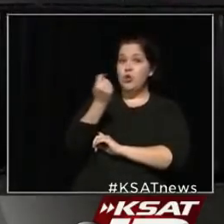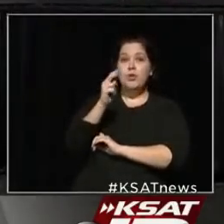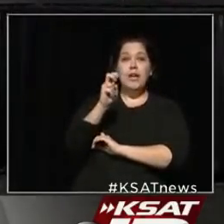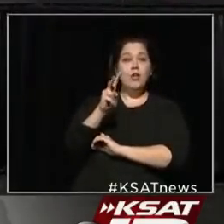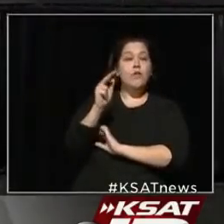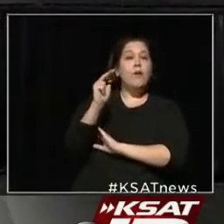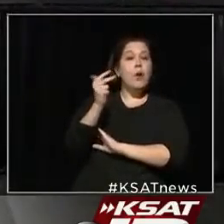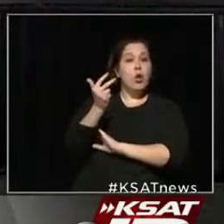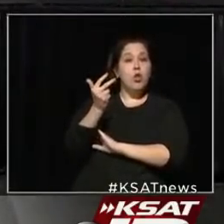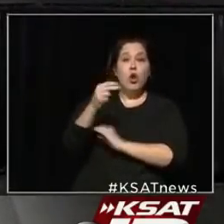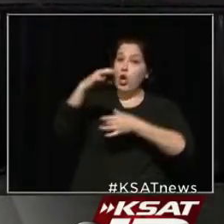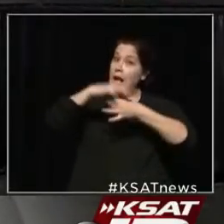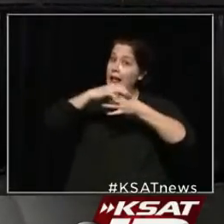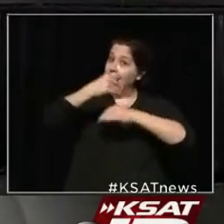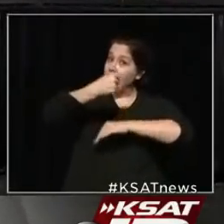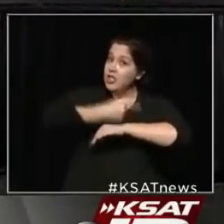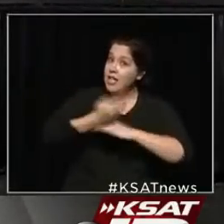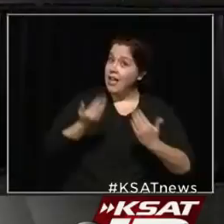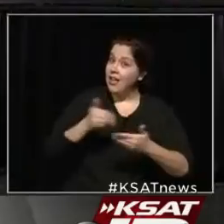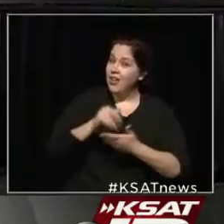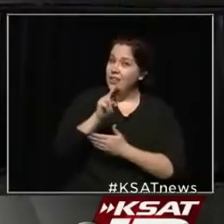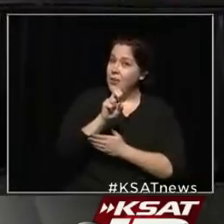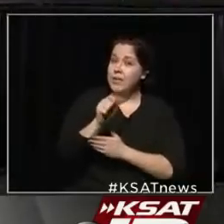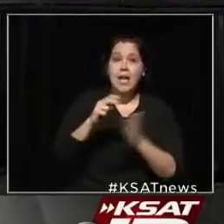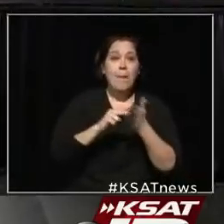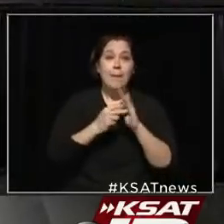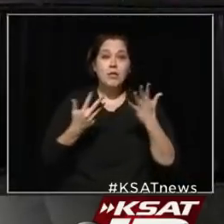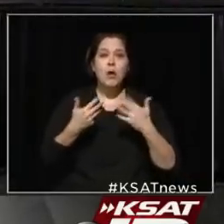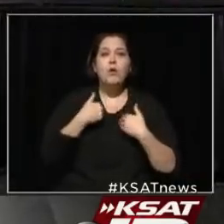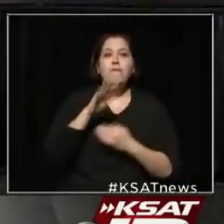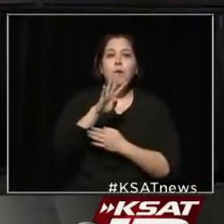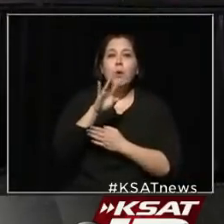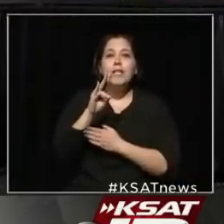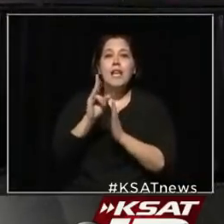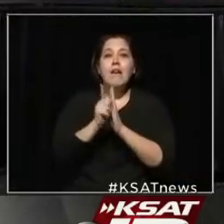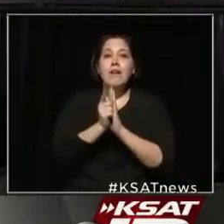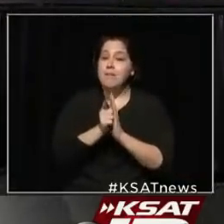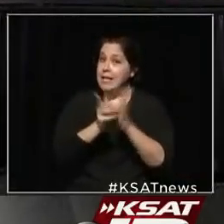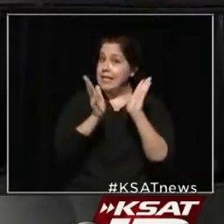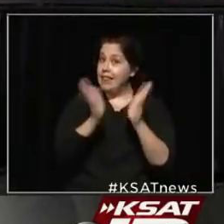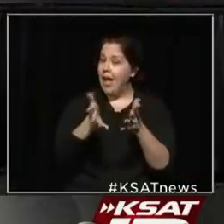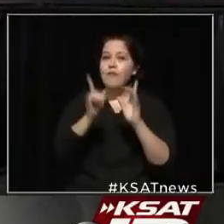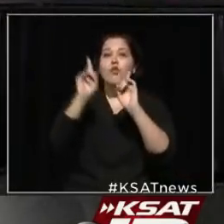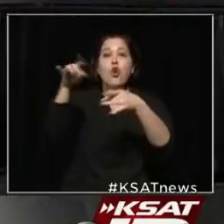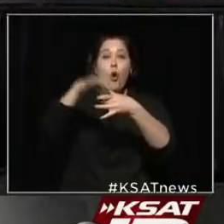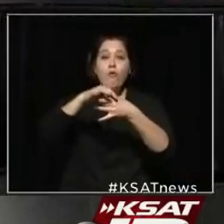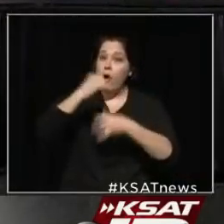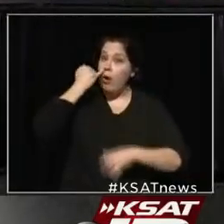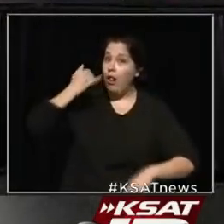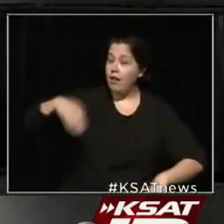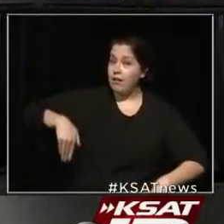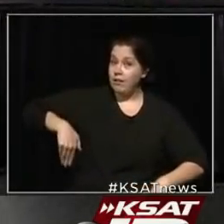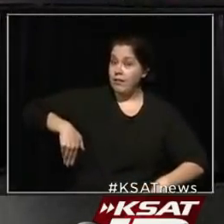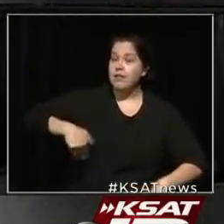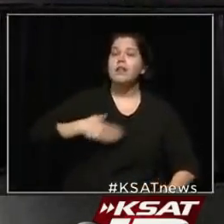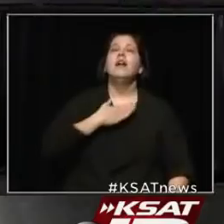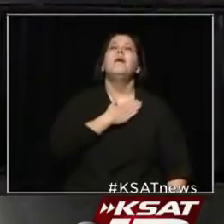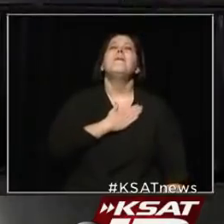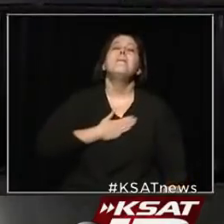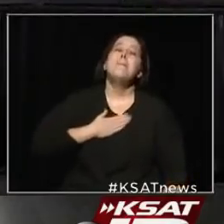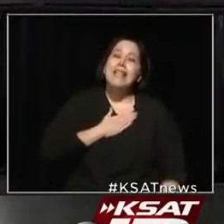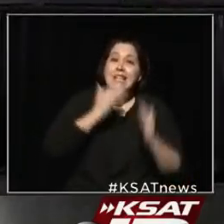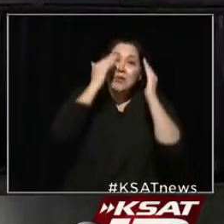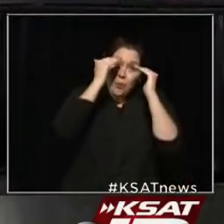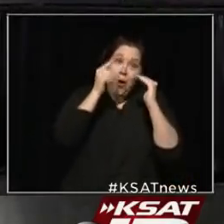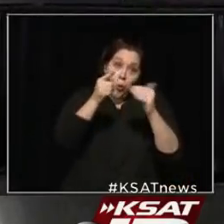3rd, Election Day here in the United States, and that means you have 47 minutes left to go vote if you haven't cast your vote, and please, we hope